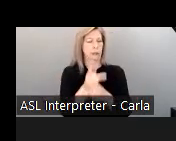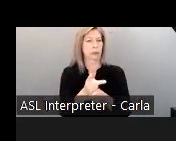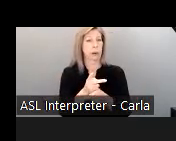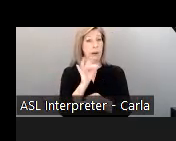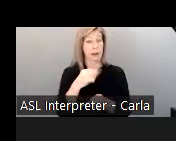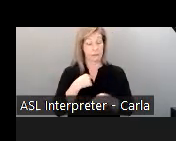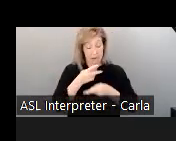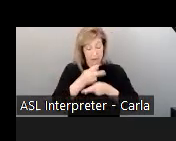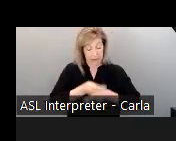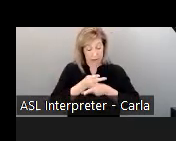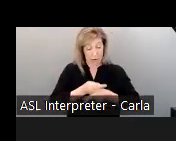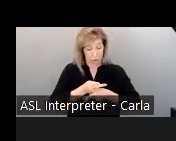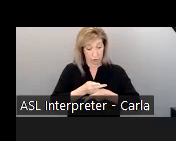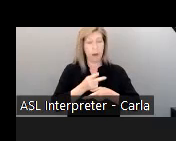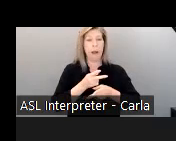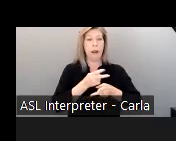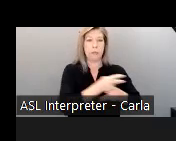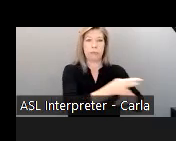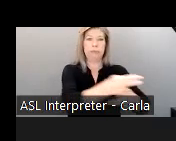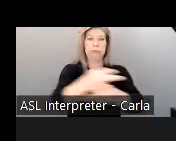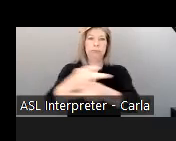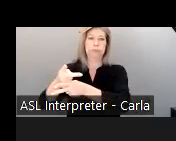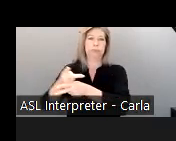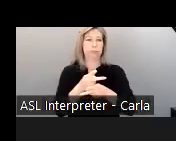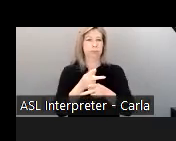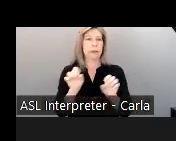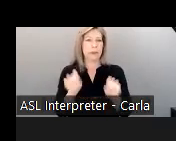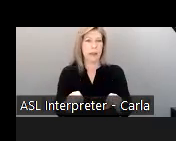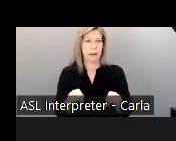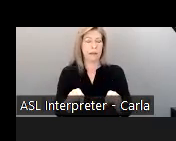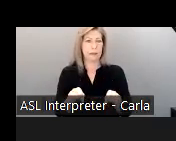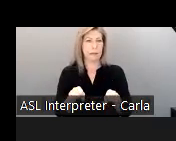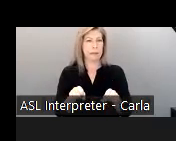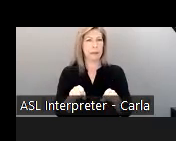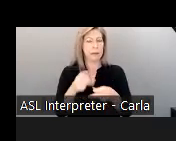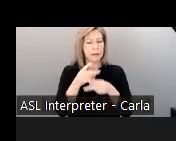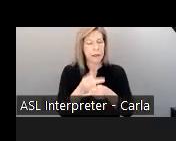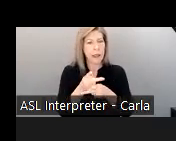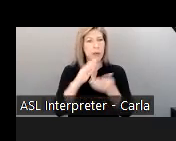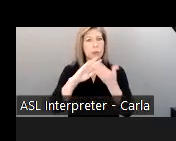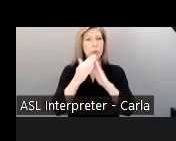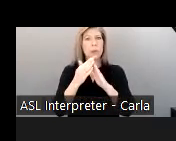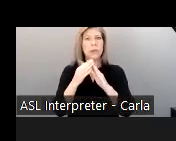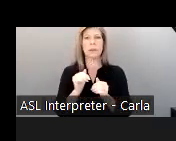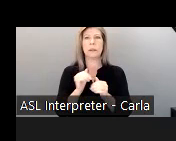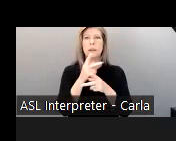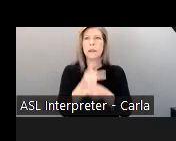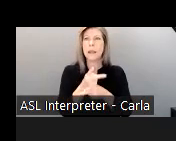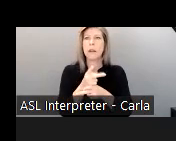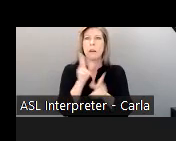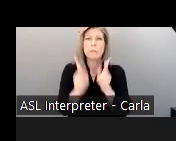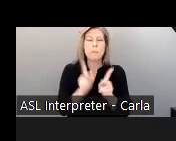be able to take care of our communities, the more we'll be able to center those most pushed